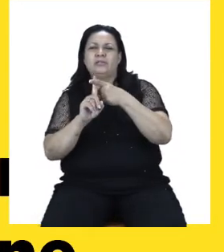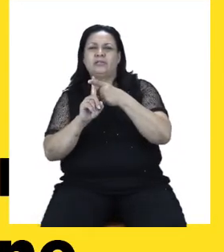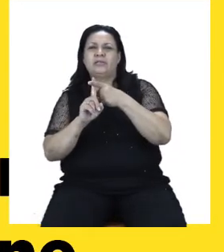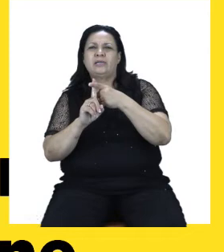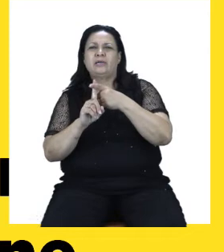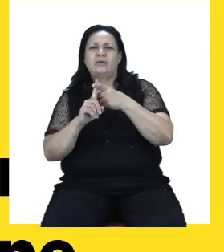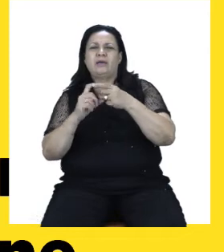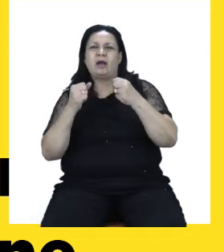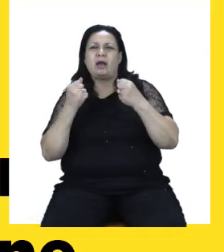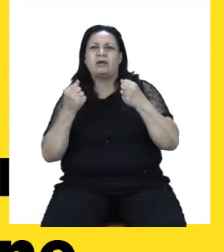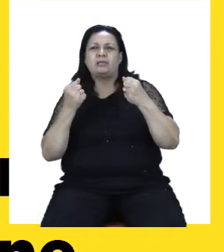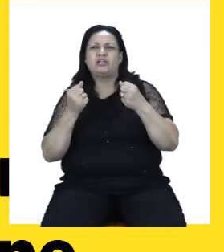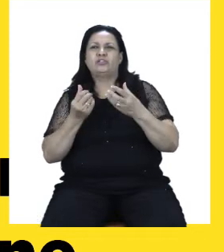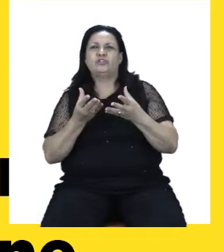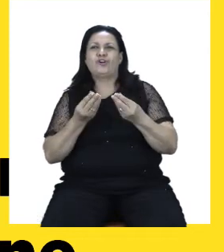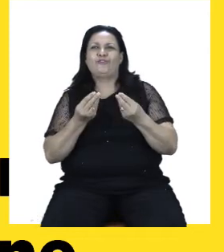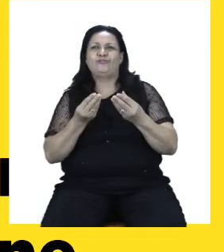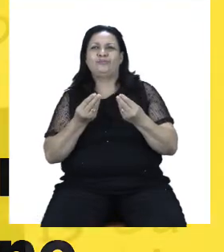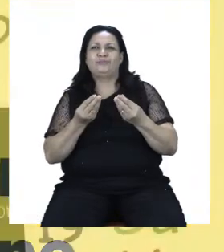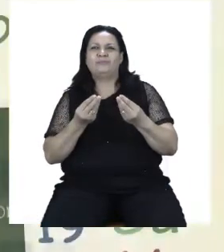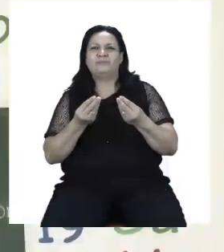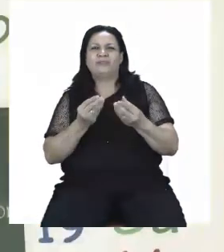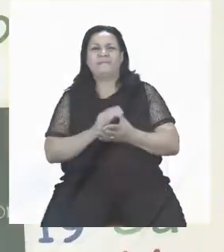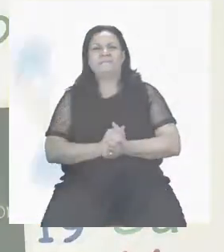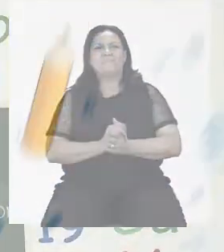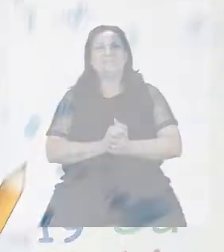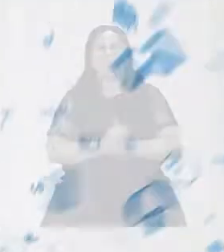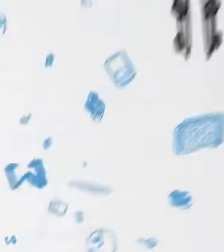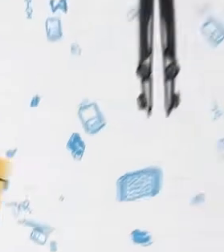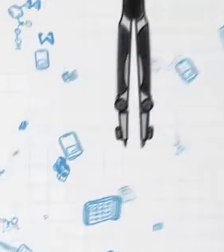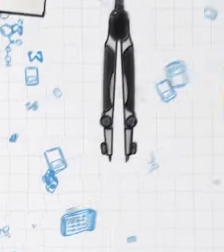hard and soft.